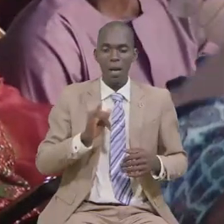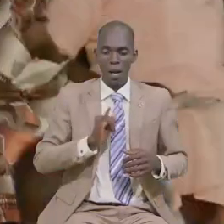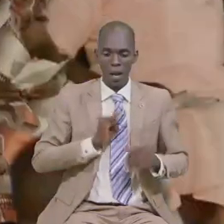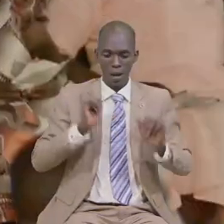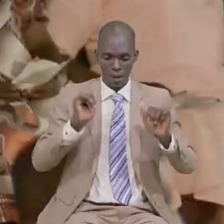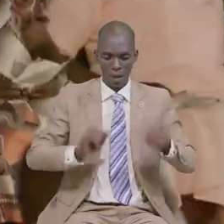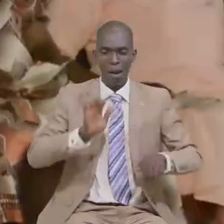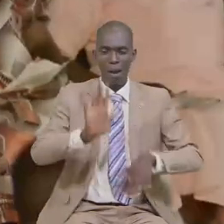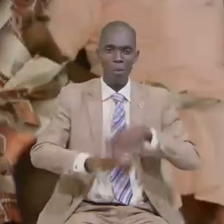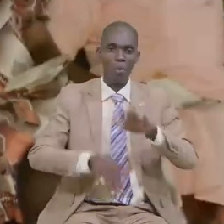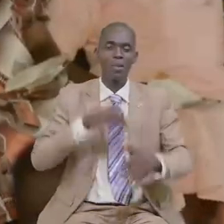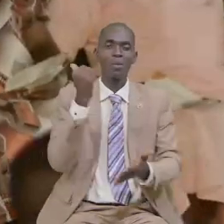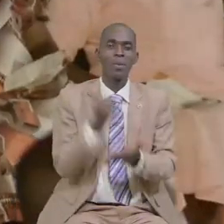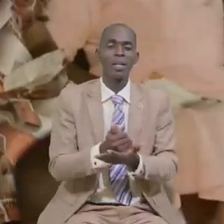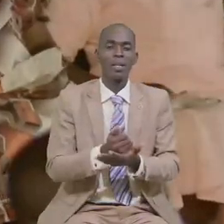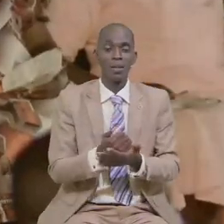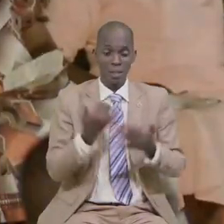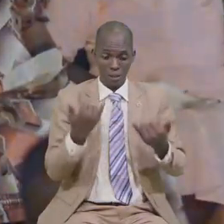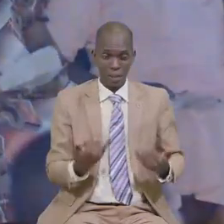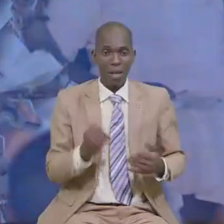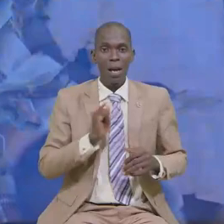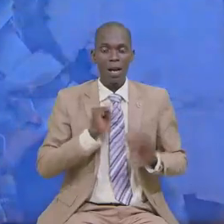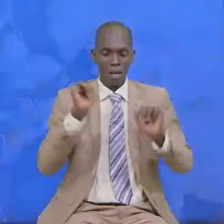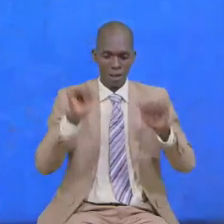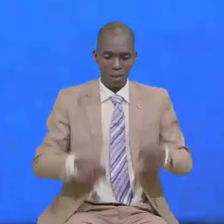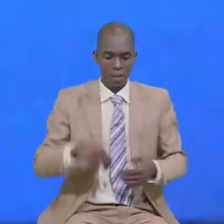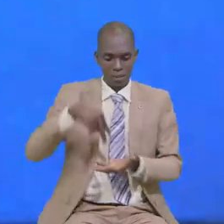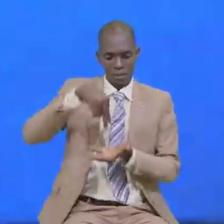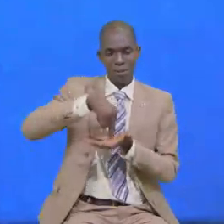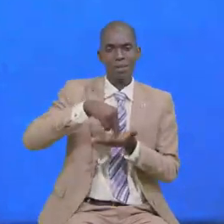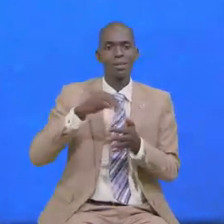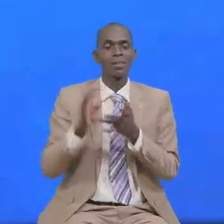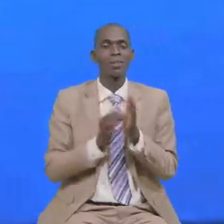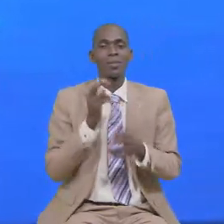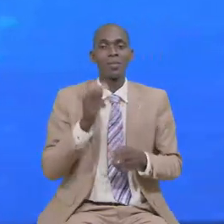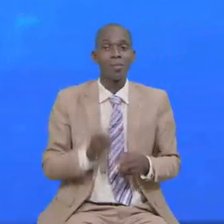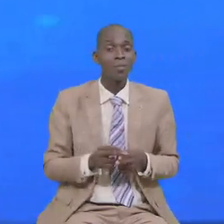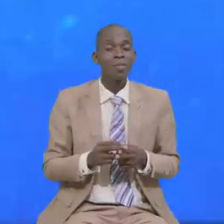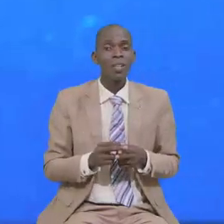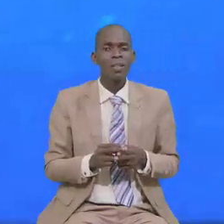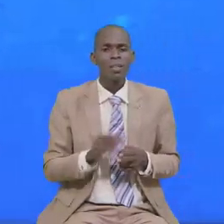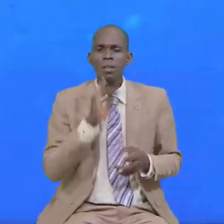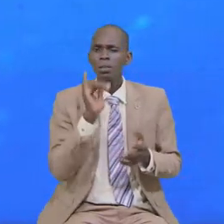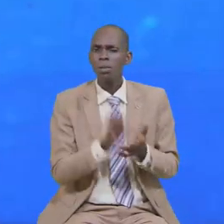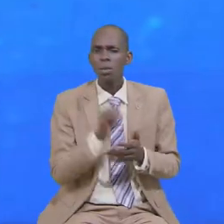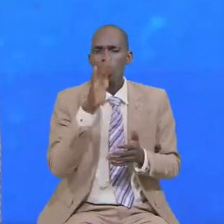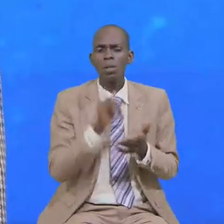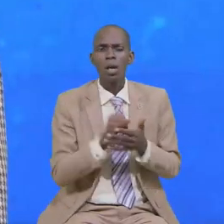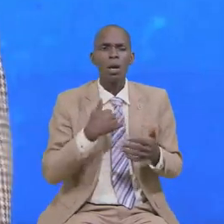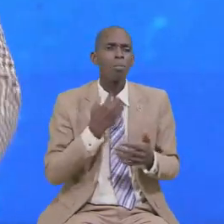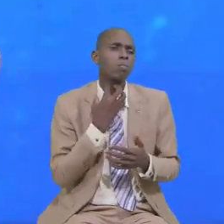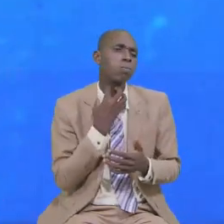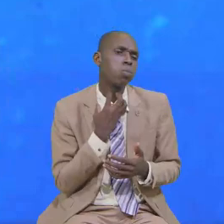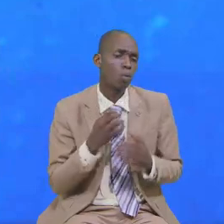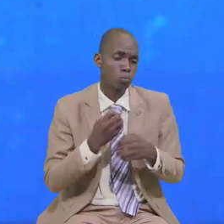walk. Now I can stand. Is that the woman that had goiter before? No, it's not